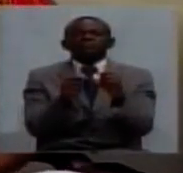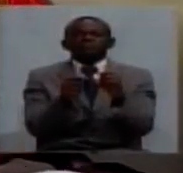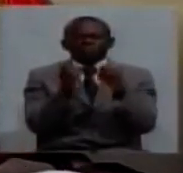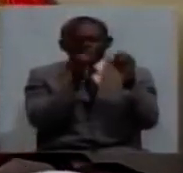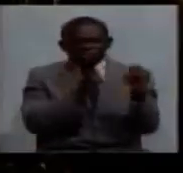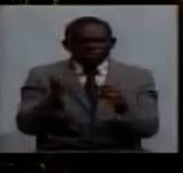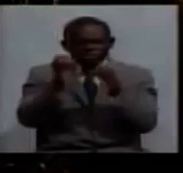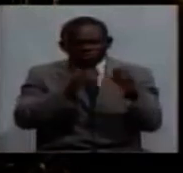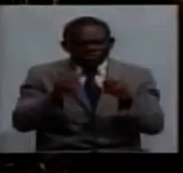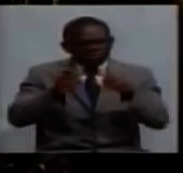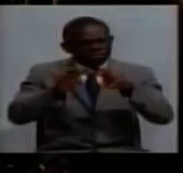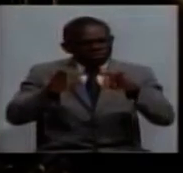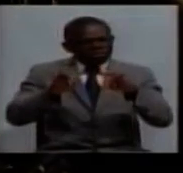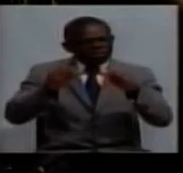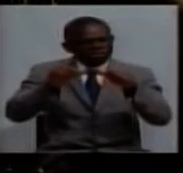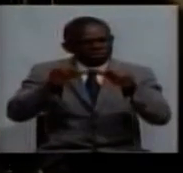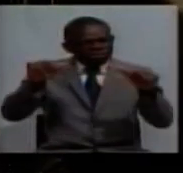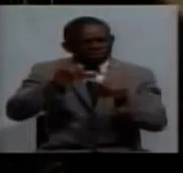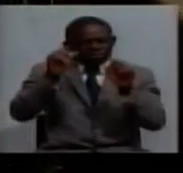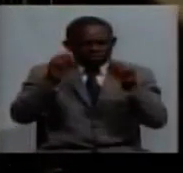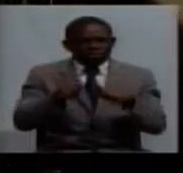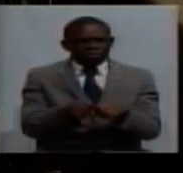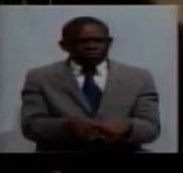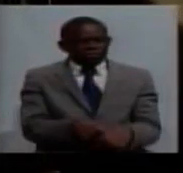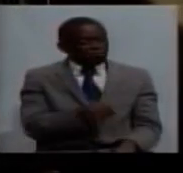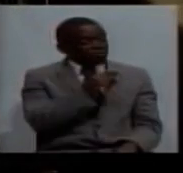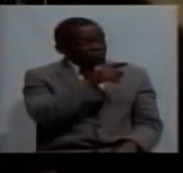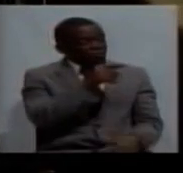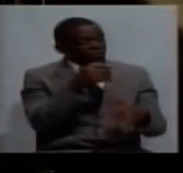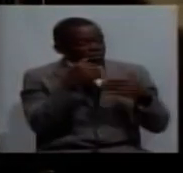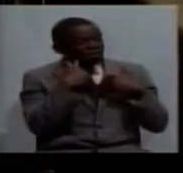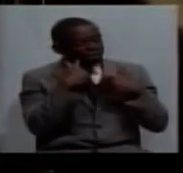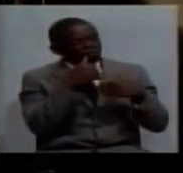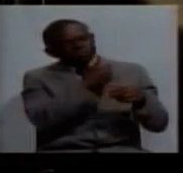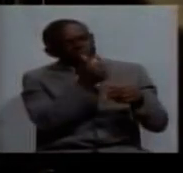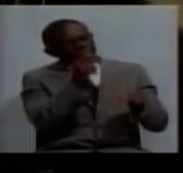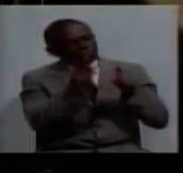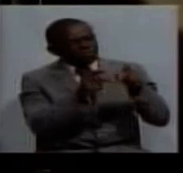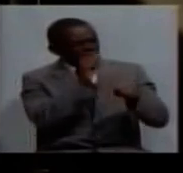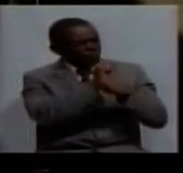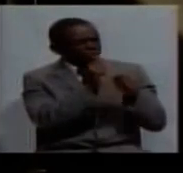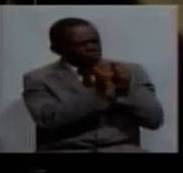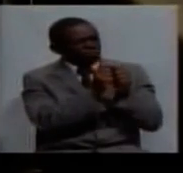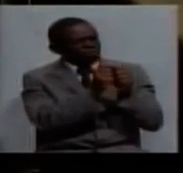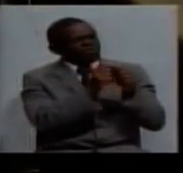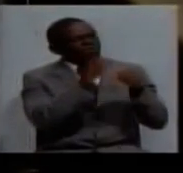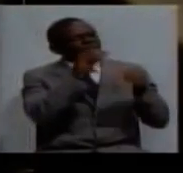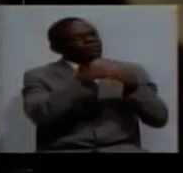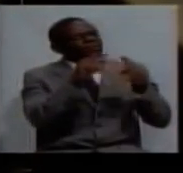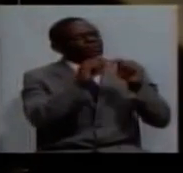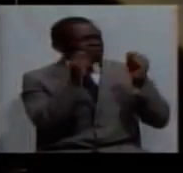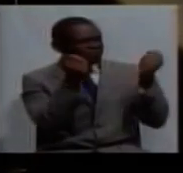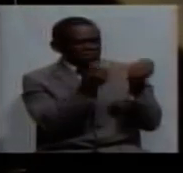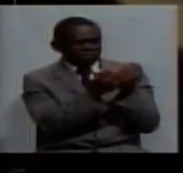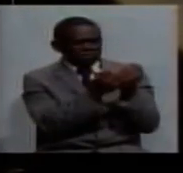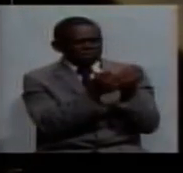running a team, because obviously you're not working alone. What for you will be a risk, or are you